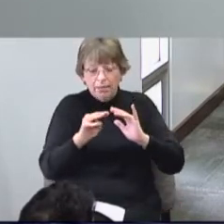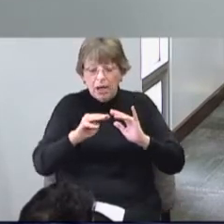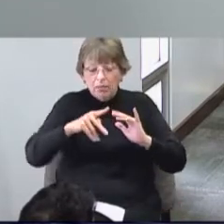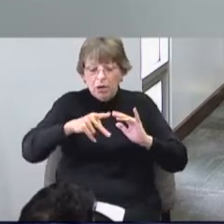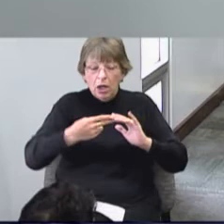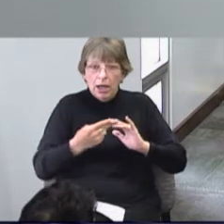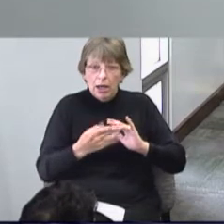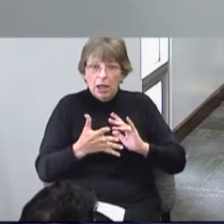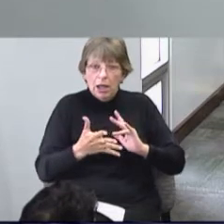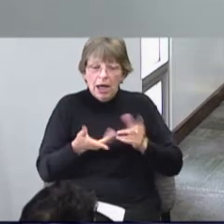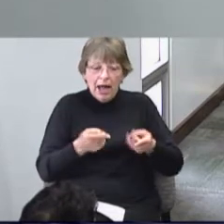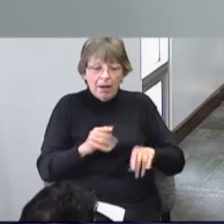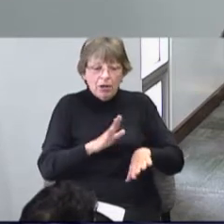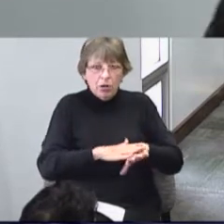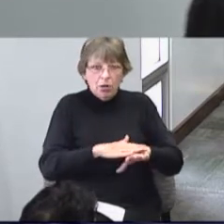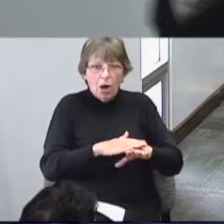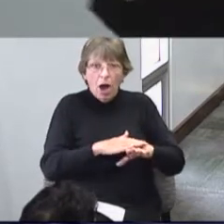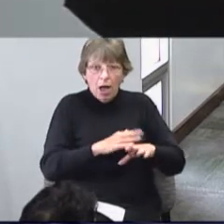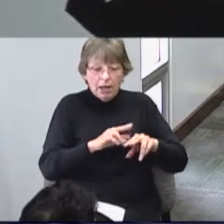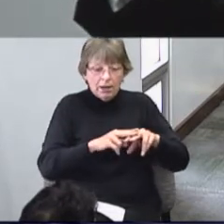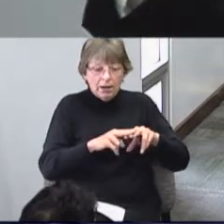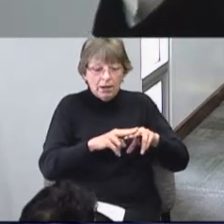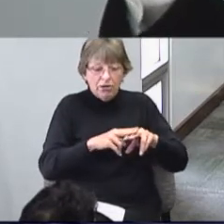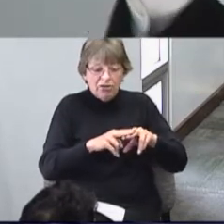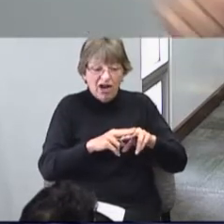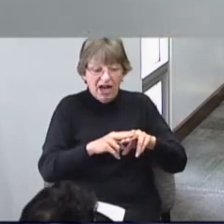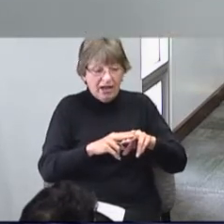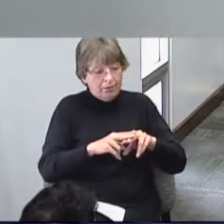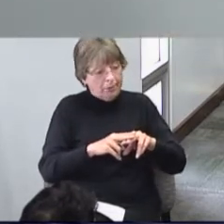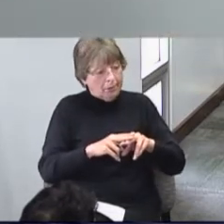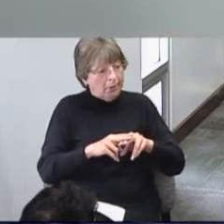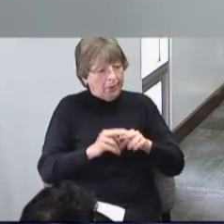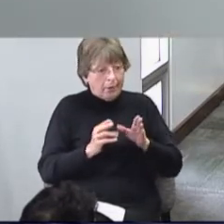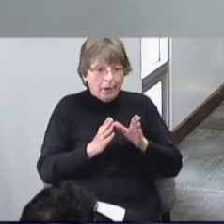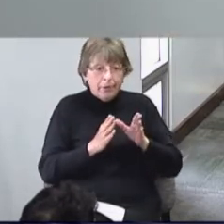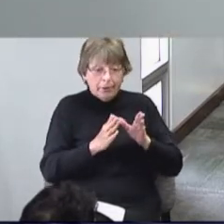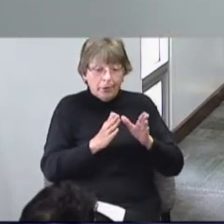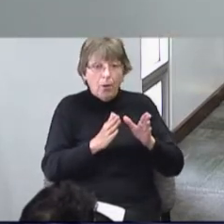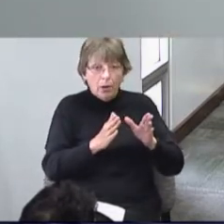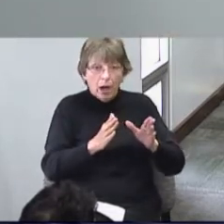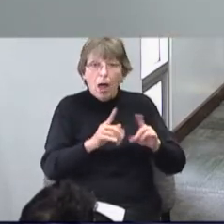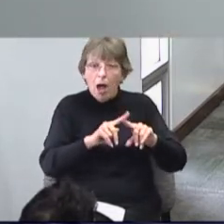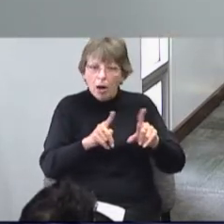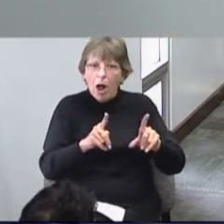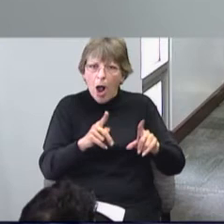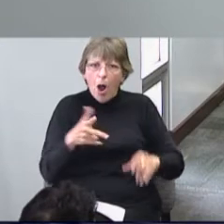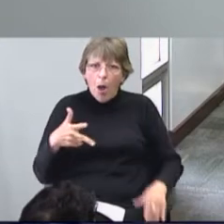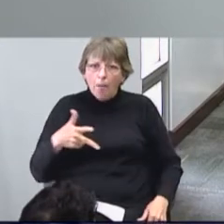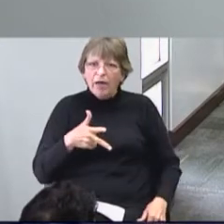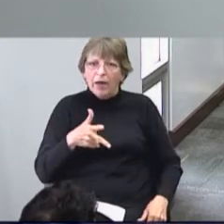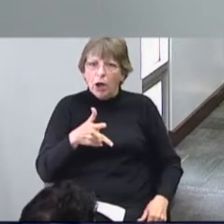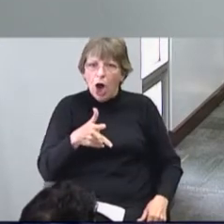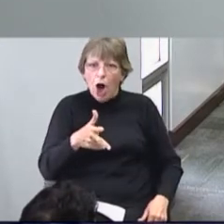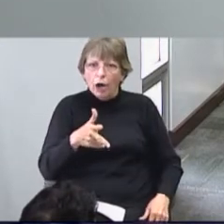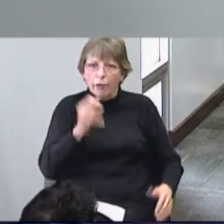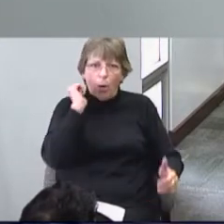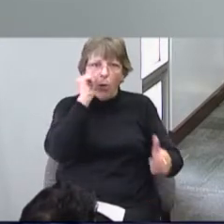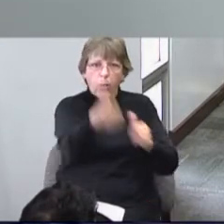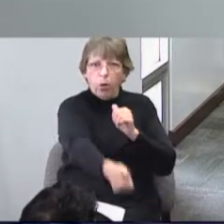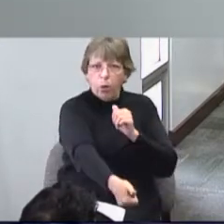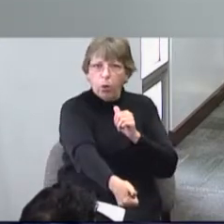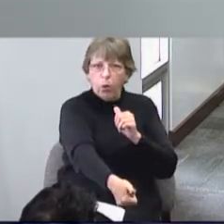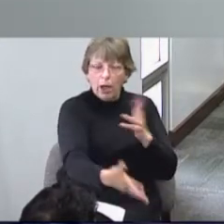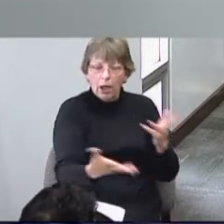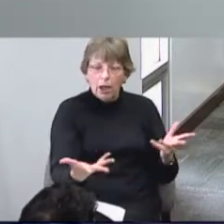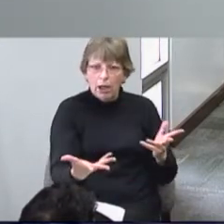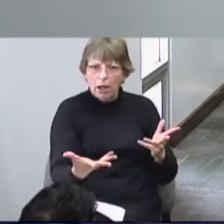you're on the train and the cars on the highway are passing you, it seemed a little bit strange that that was happening. So there definitely are those conditions,